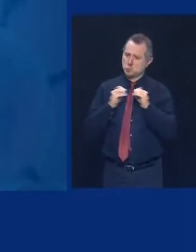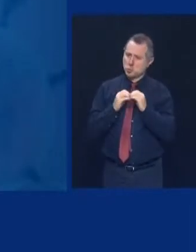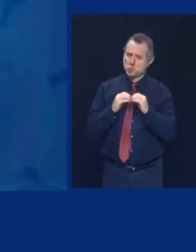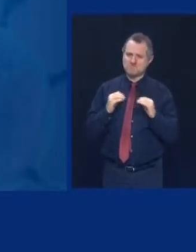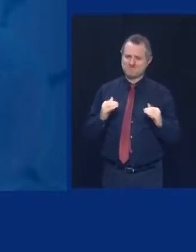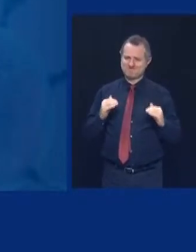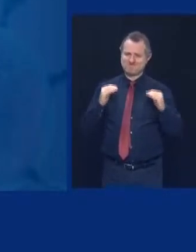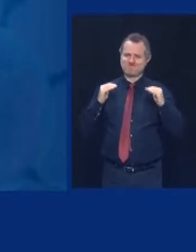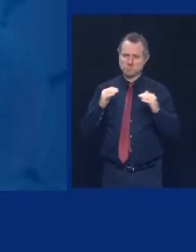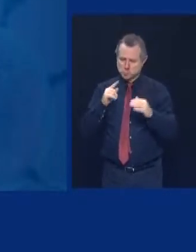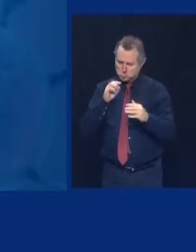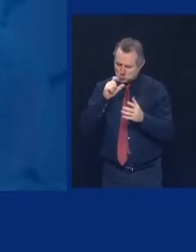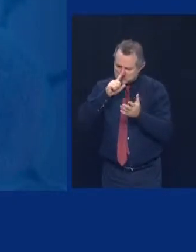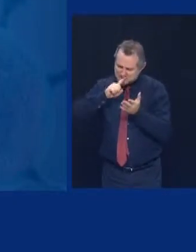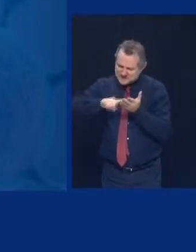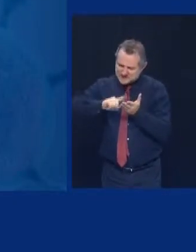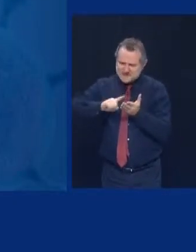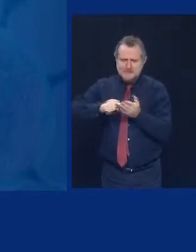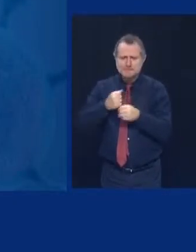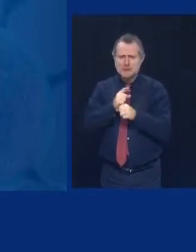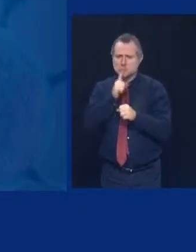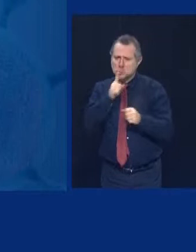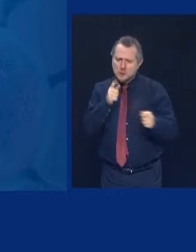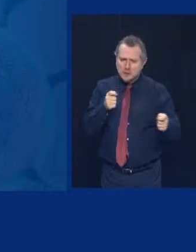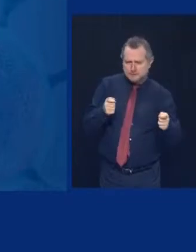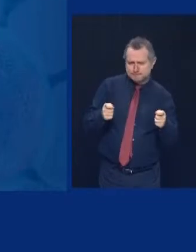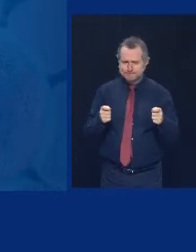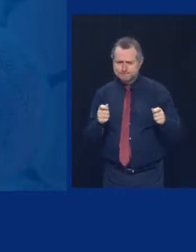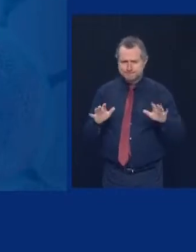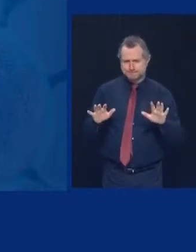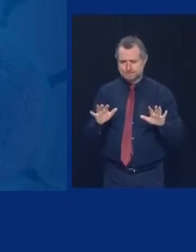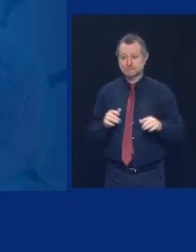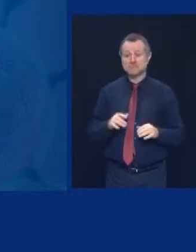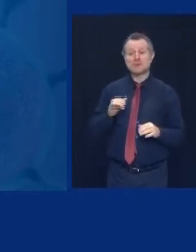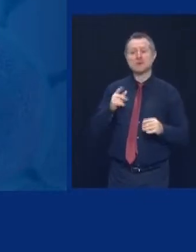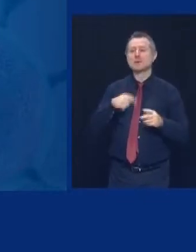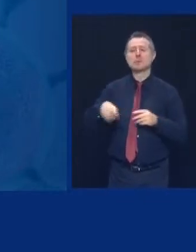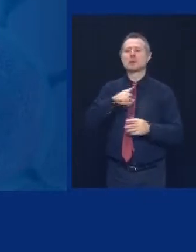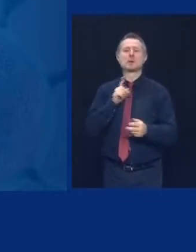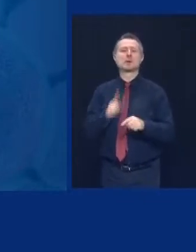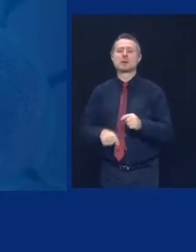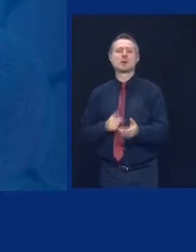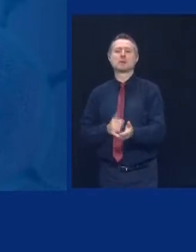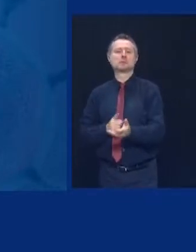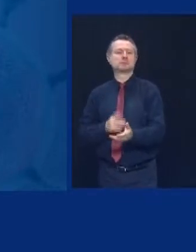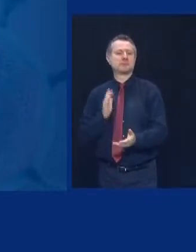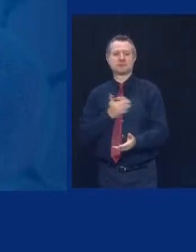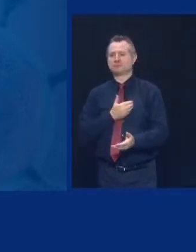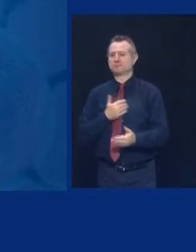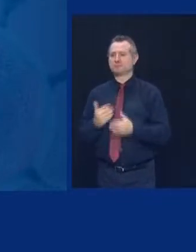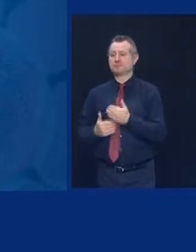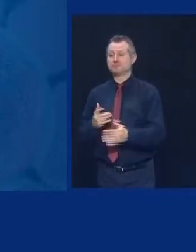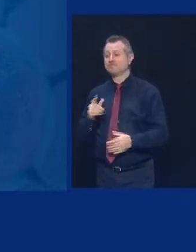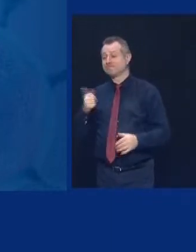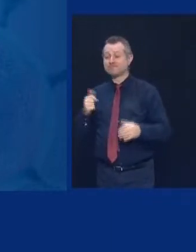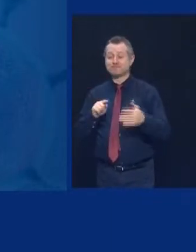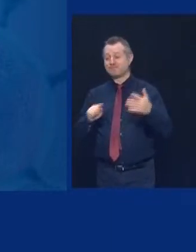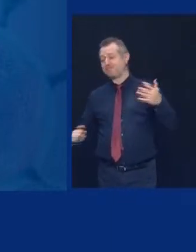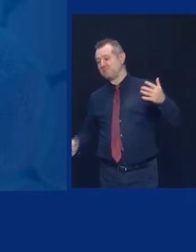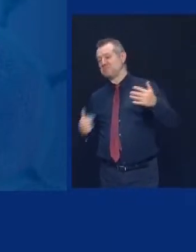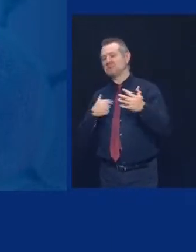but it's also inarguable. Additional considerations. Now remember, you're talking about very small communities